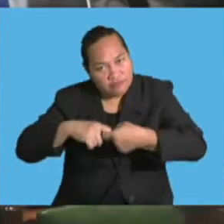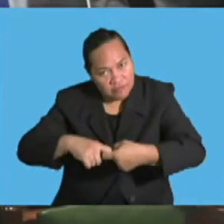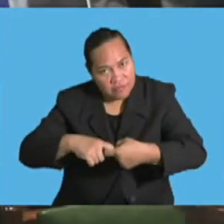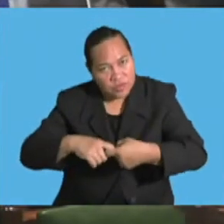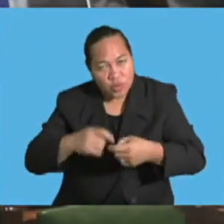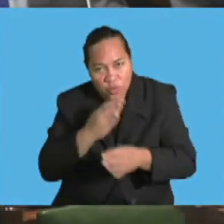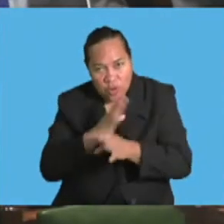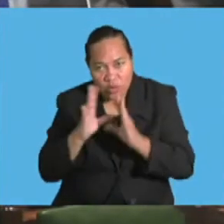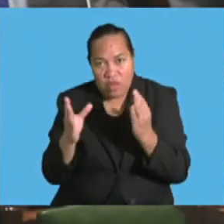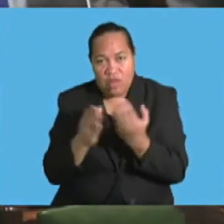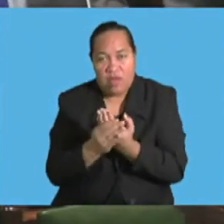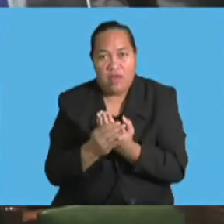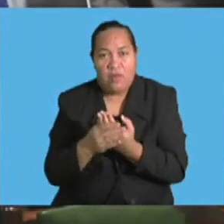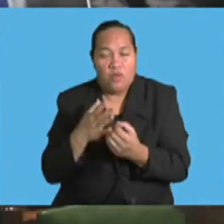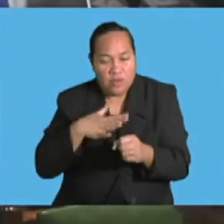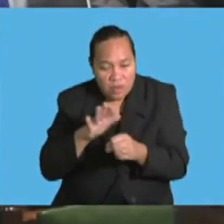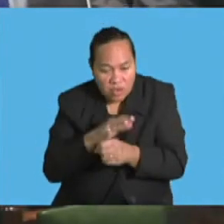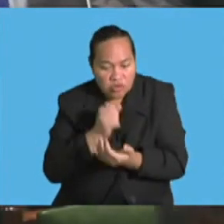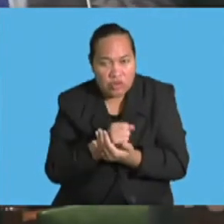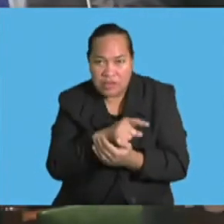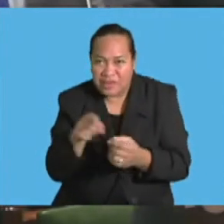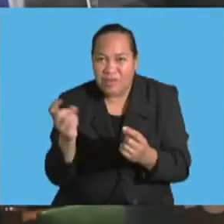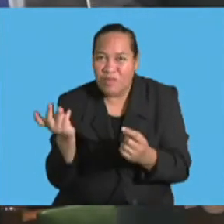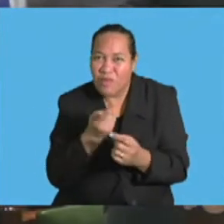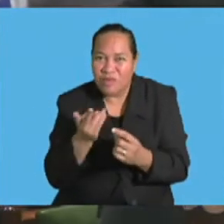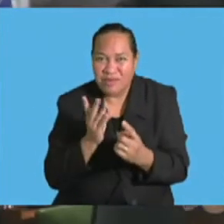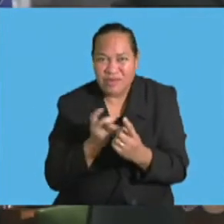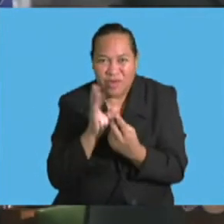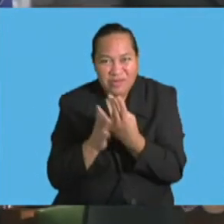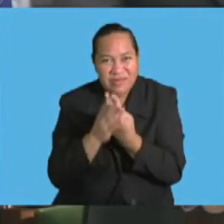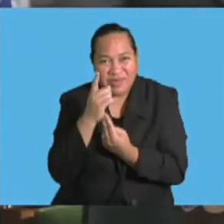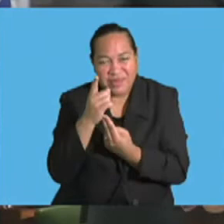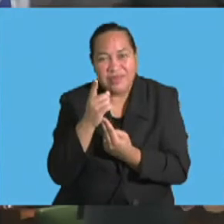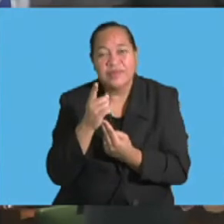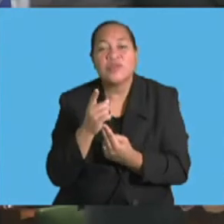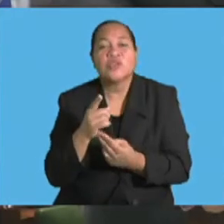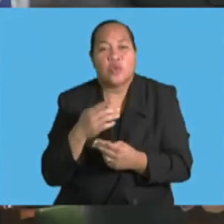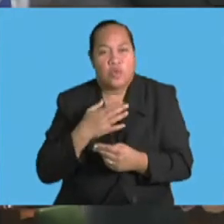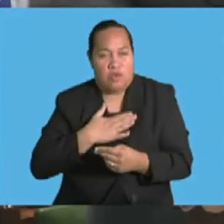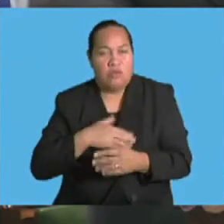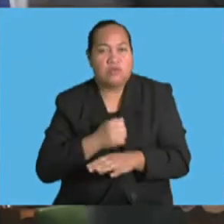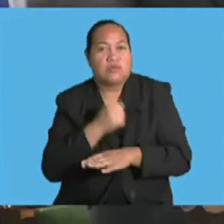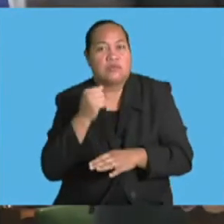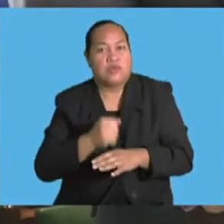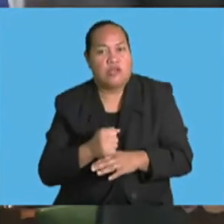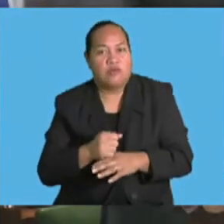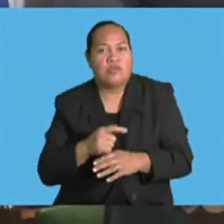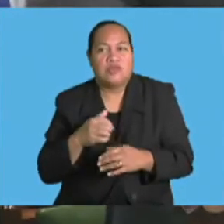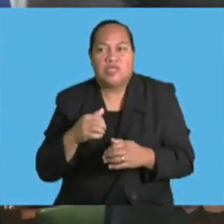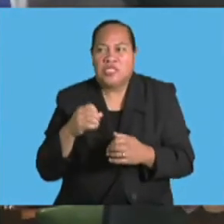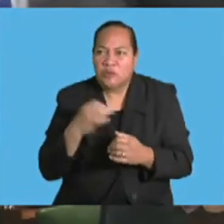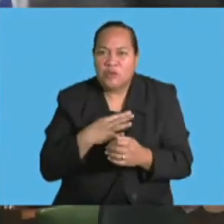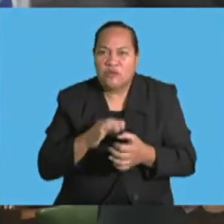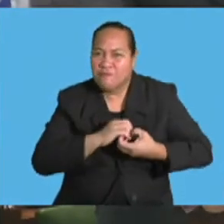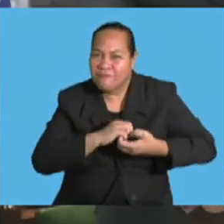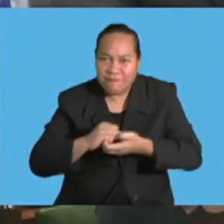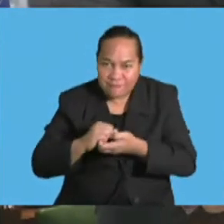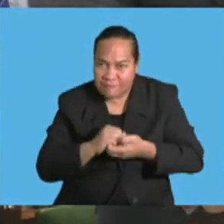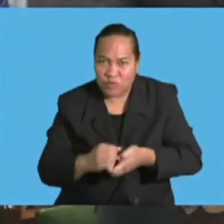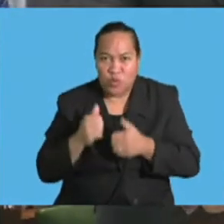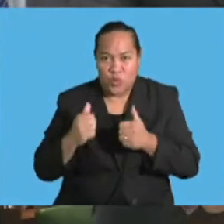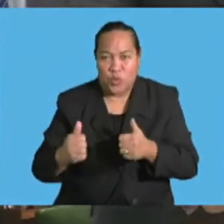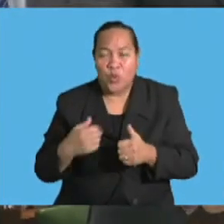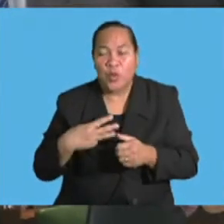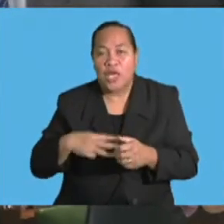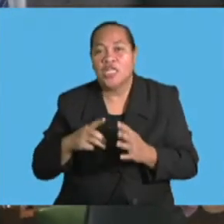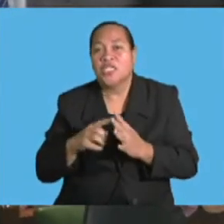honourable members that the government will engage with all stakeholders in the spirit of cooperation and goodwill. Because underpinning the new Act, Mr. Speaker,